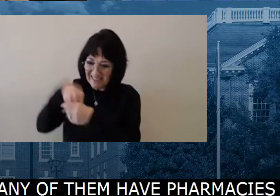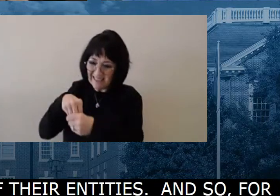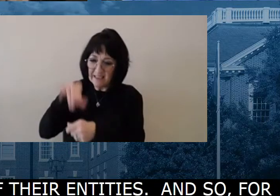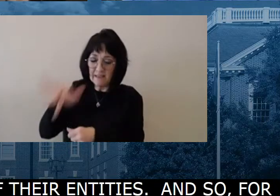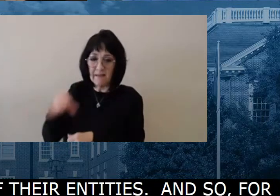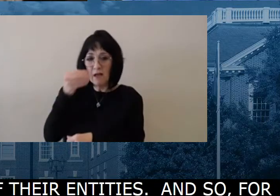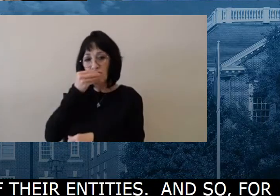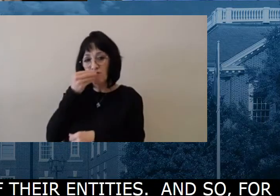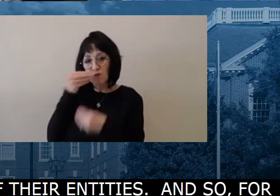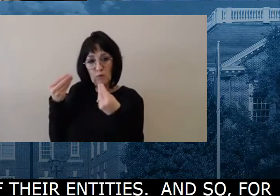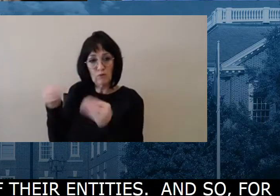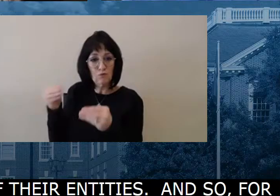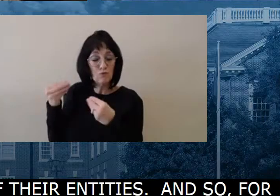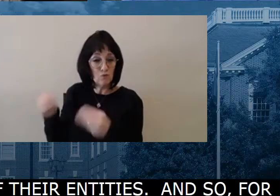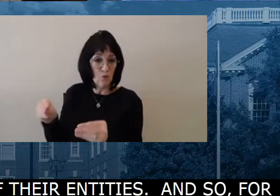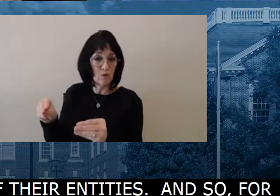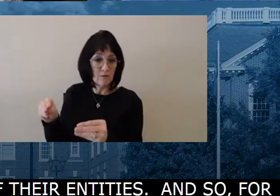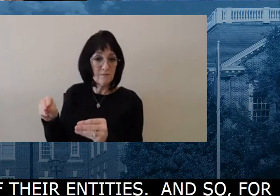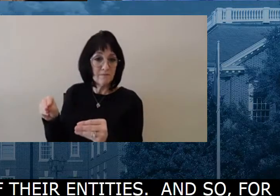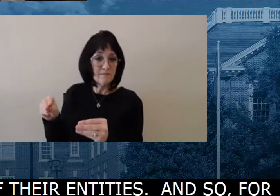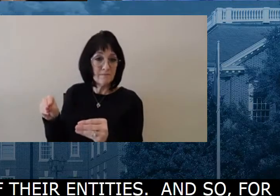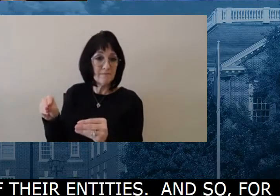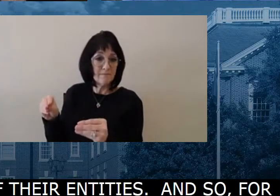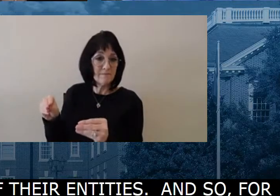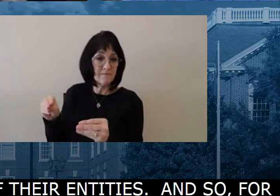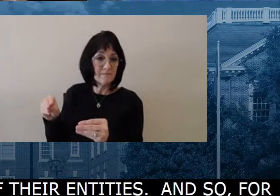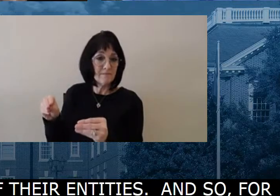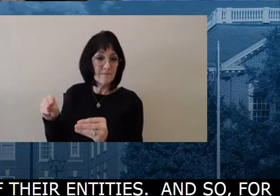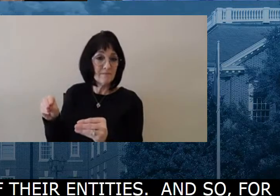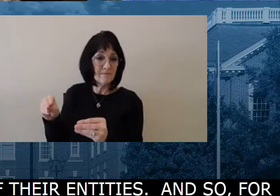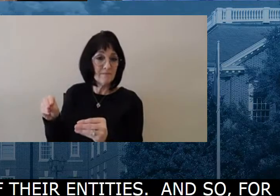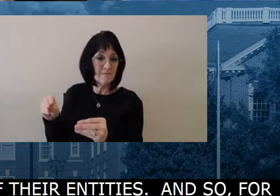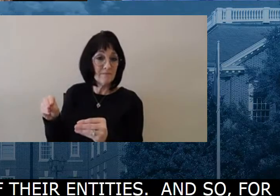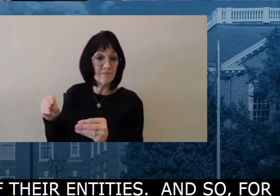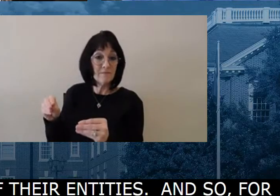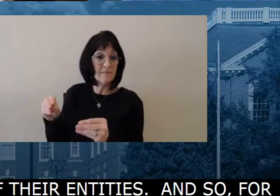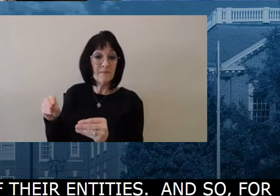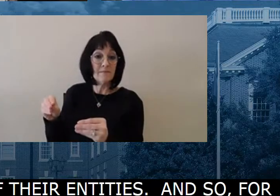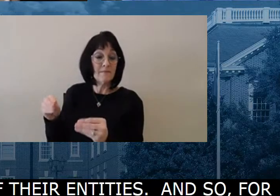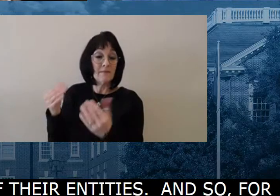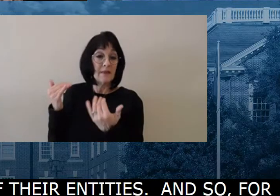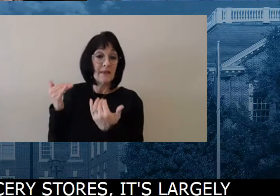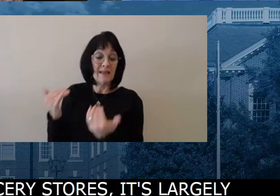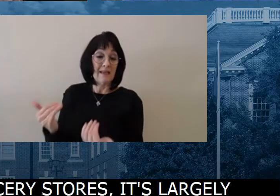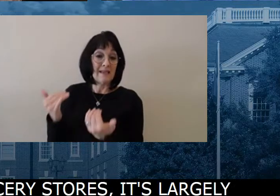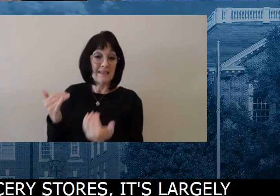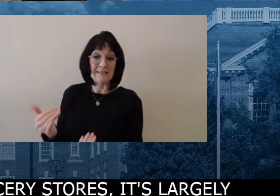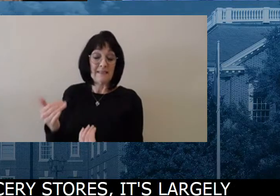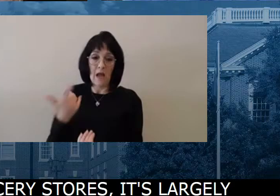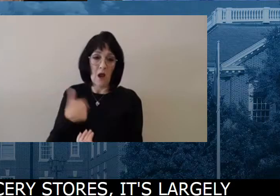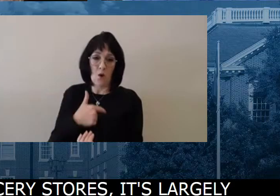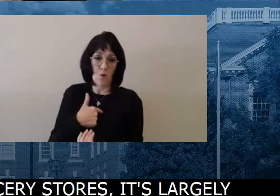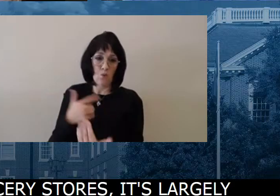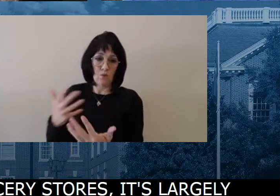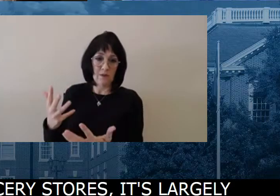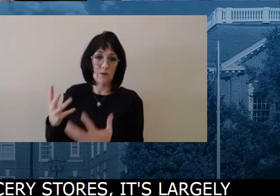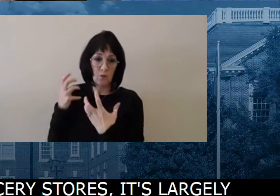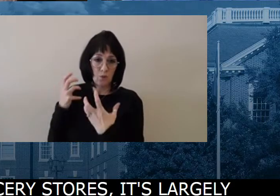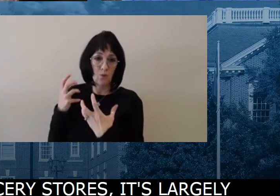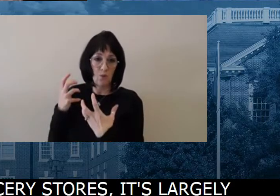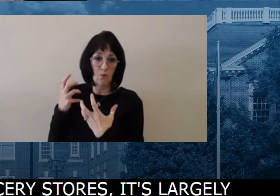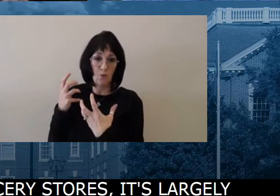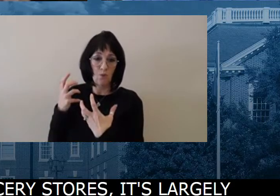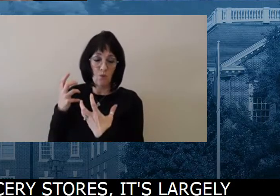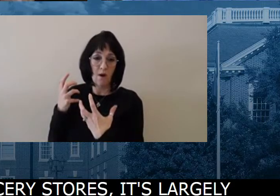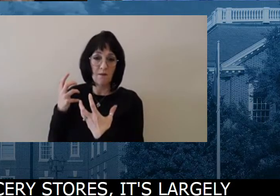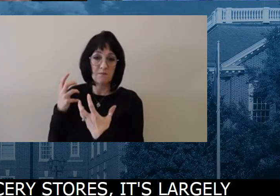grocery stores, it's largely about just getting many of them, especially the larger ones,